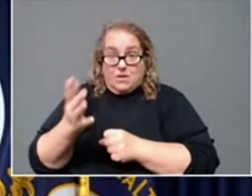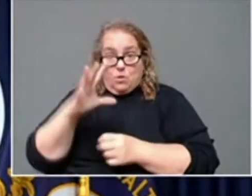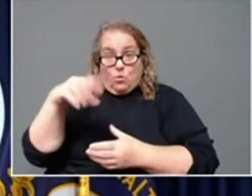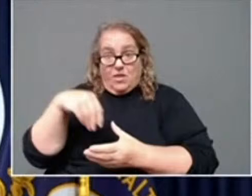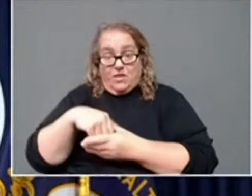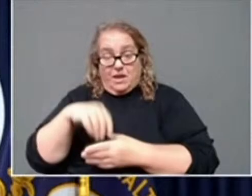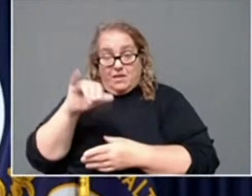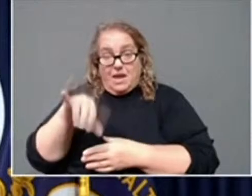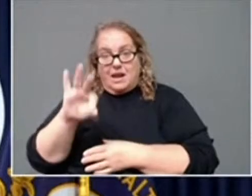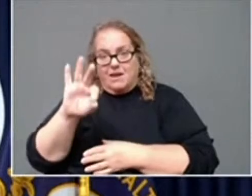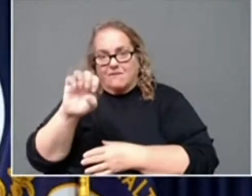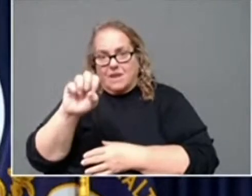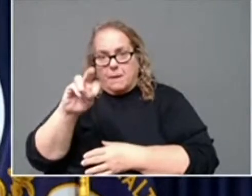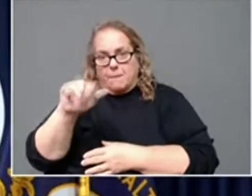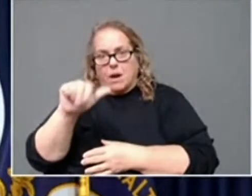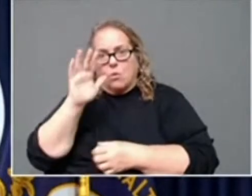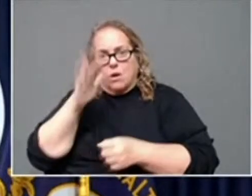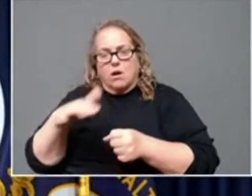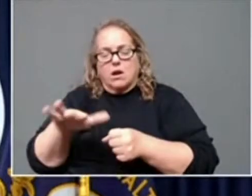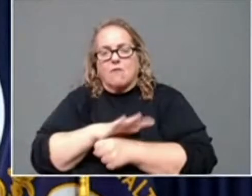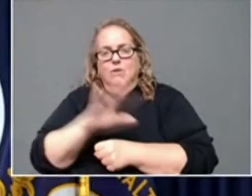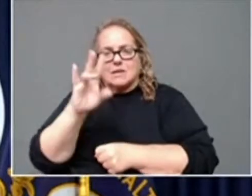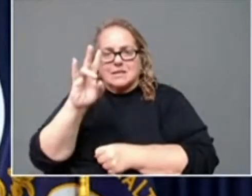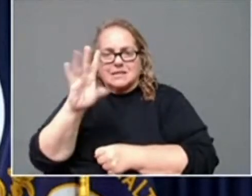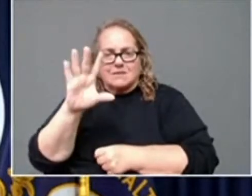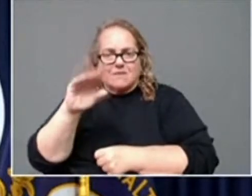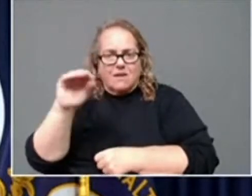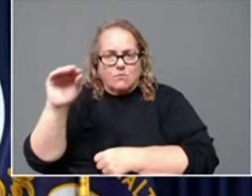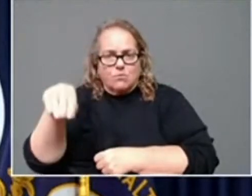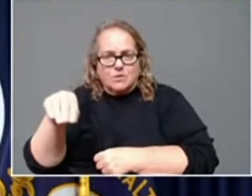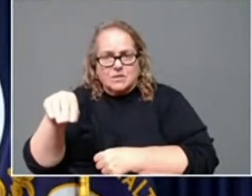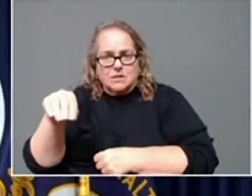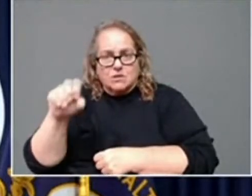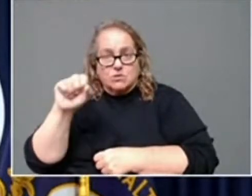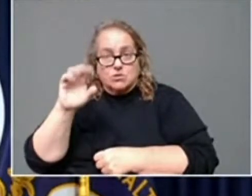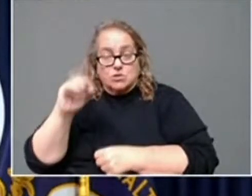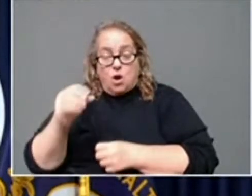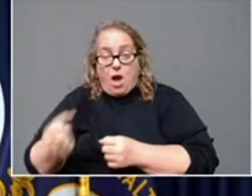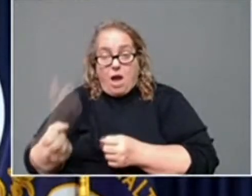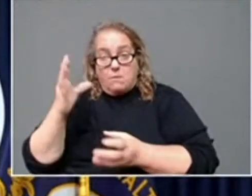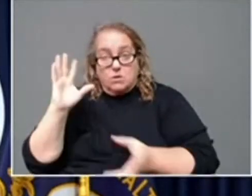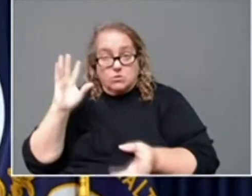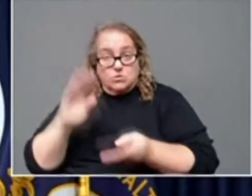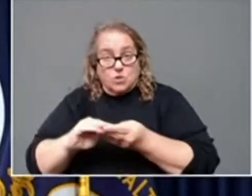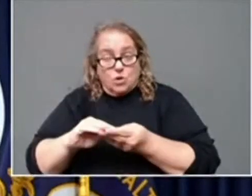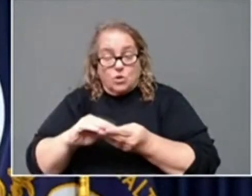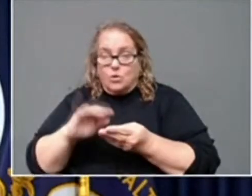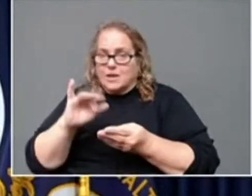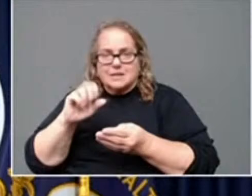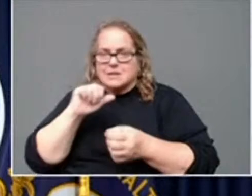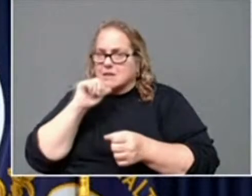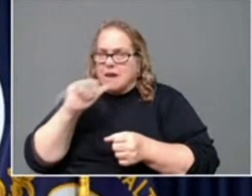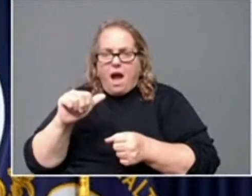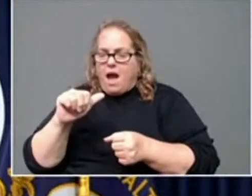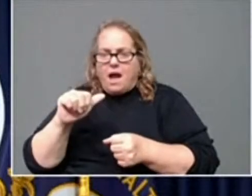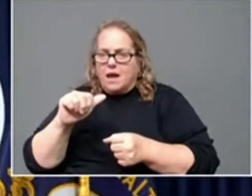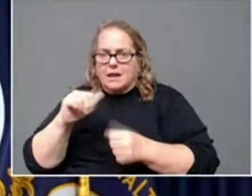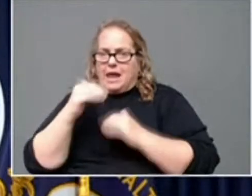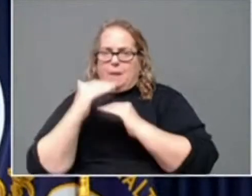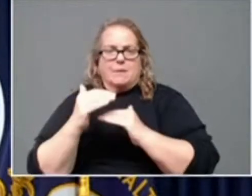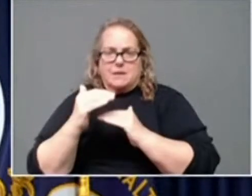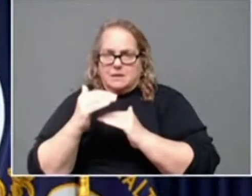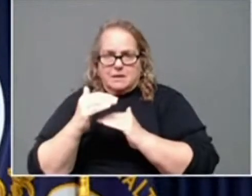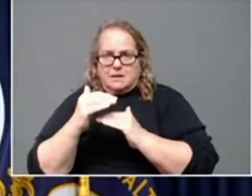least 75%. So the overall amount, to my knowledge, isn't capped. It's going to be